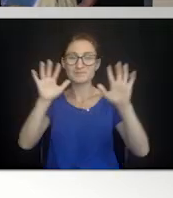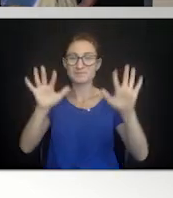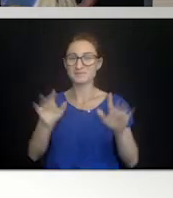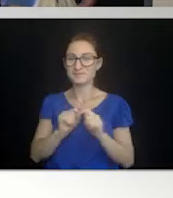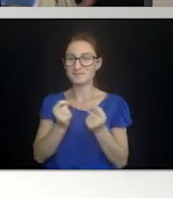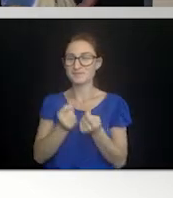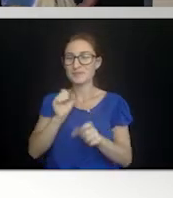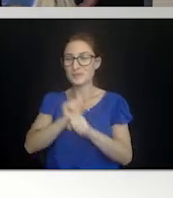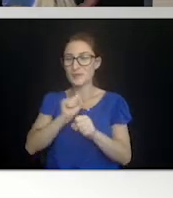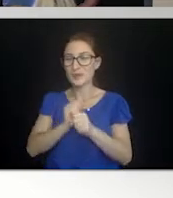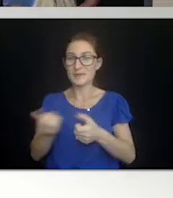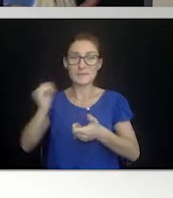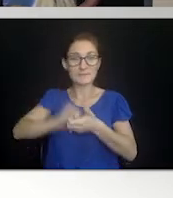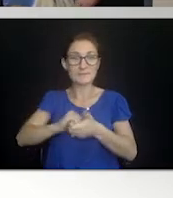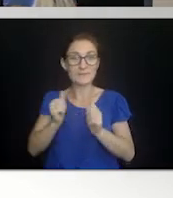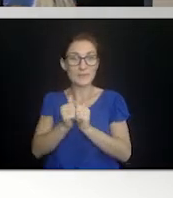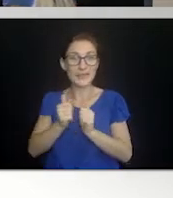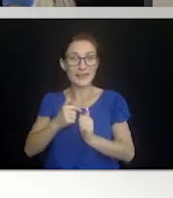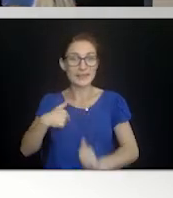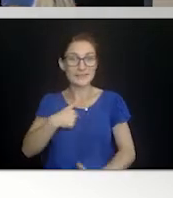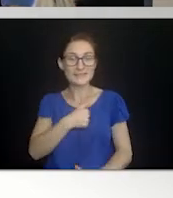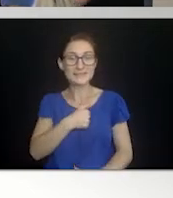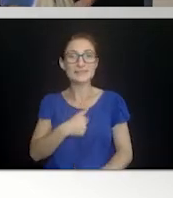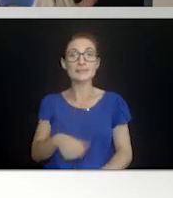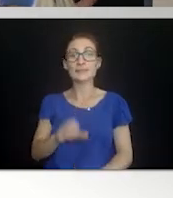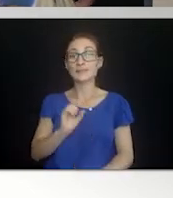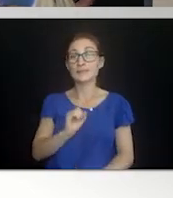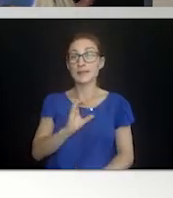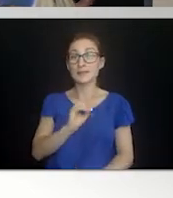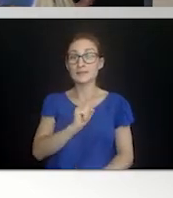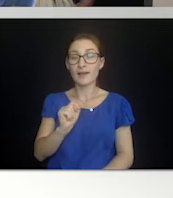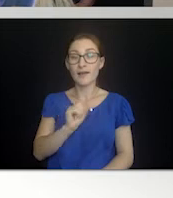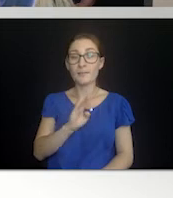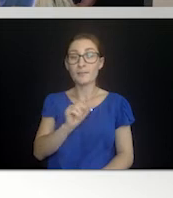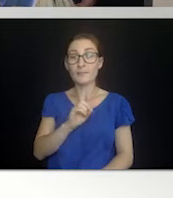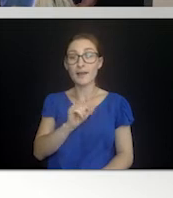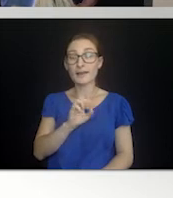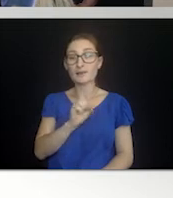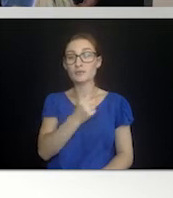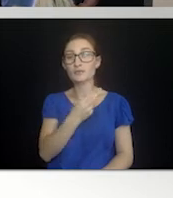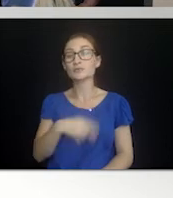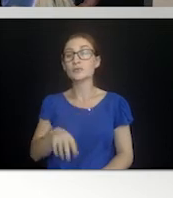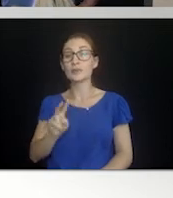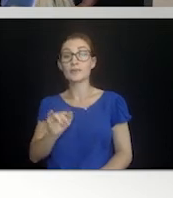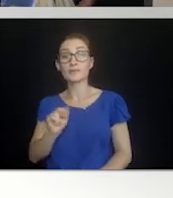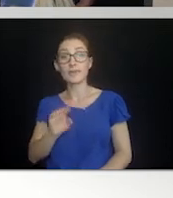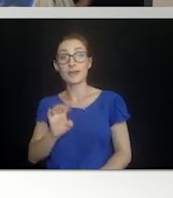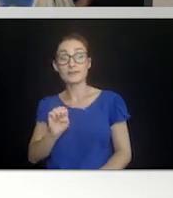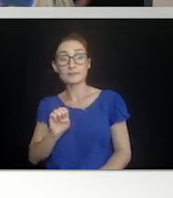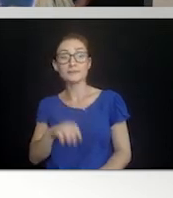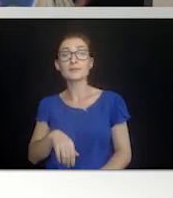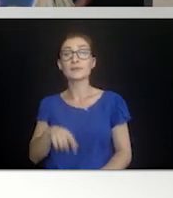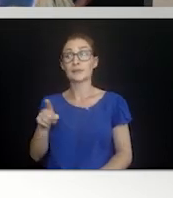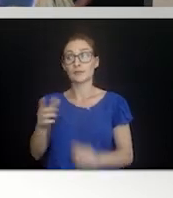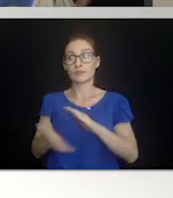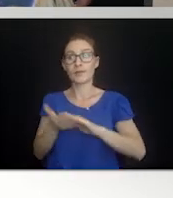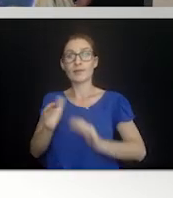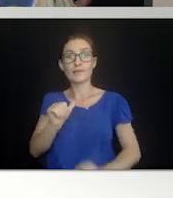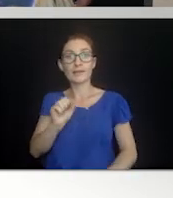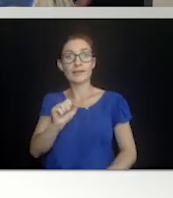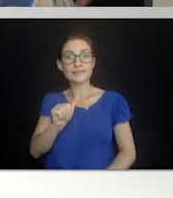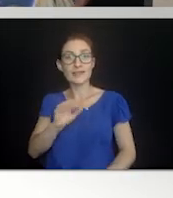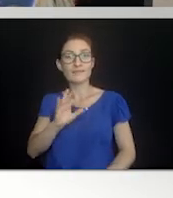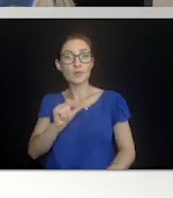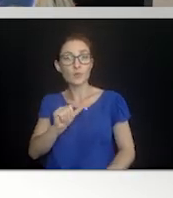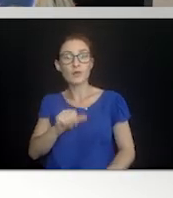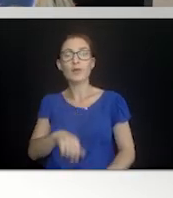team. We have a great team of people working with us. Scott Badish, who worked at ASA, Ven Sequenzio, who ran